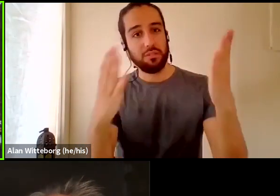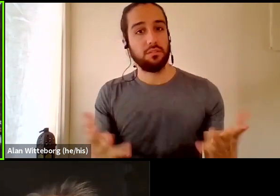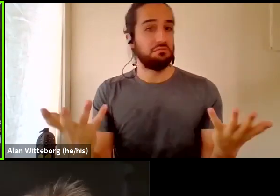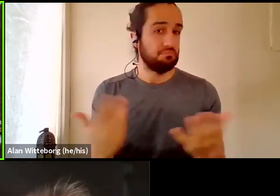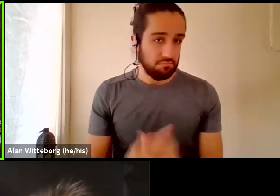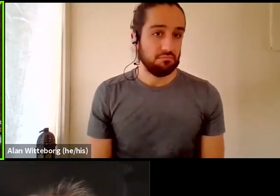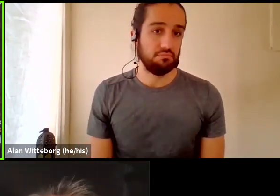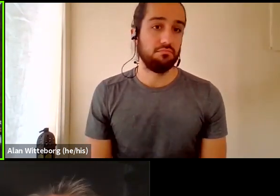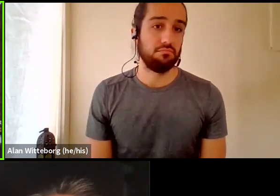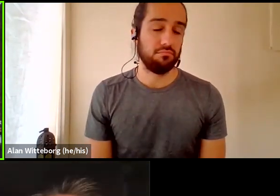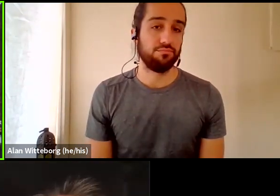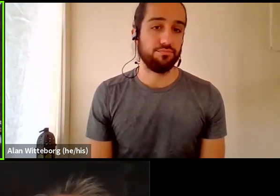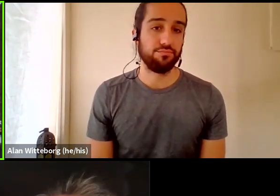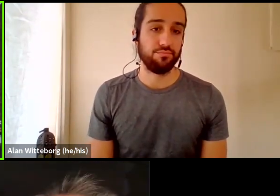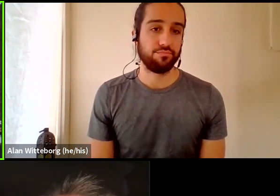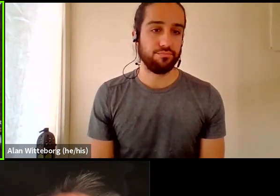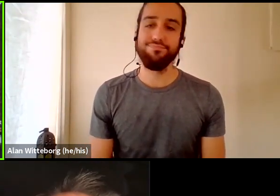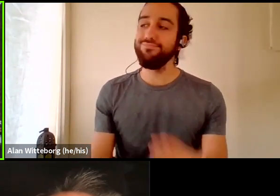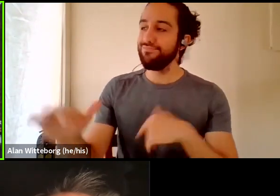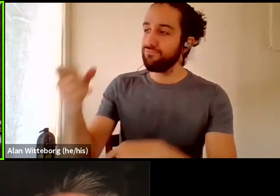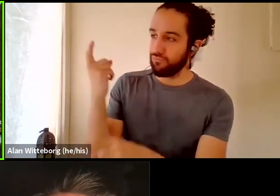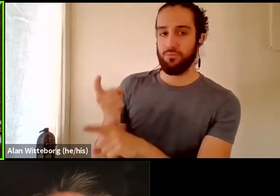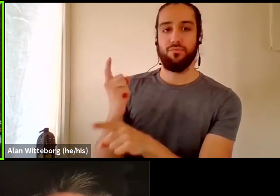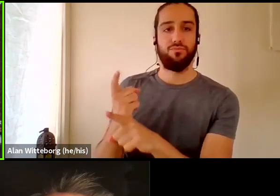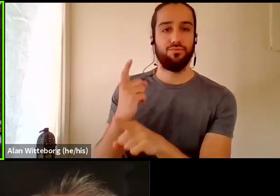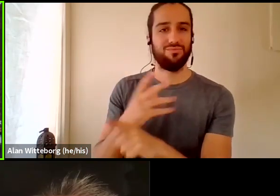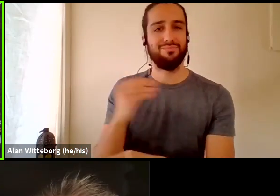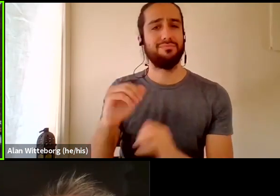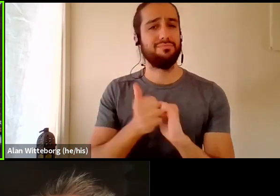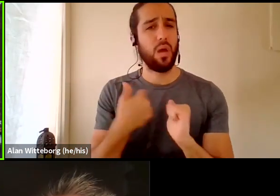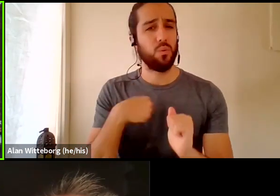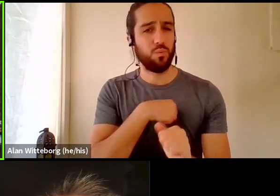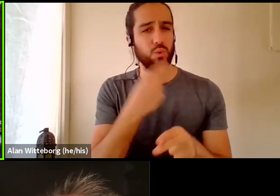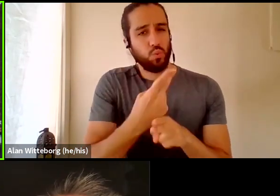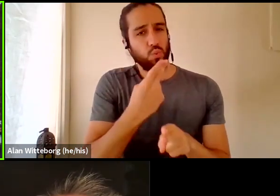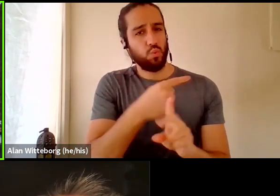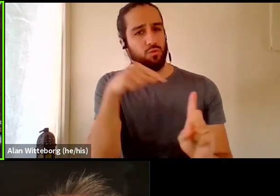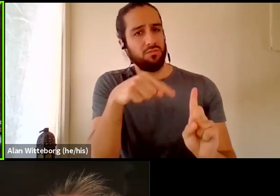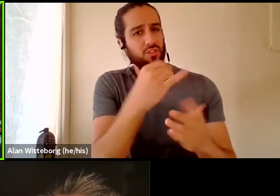Right. And how do we use the art to